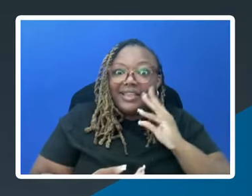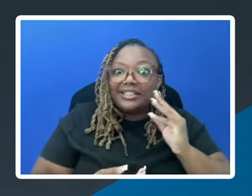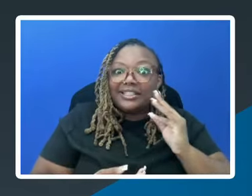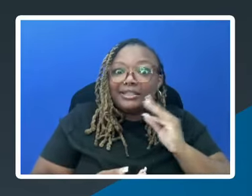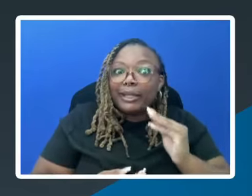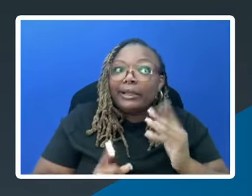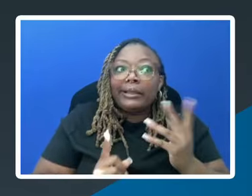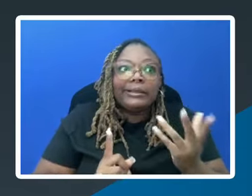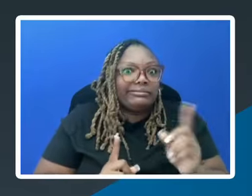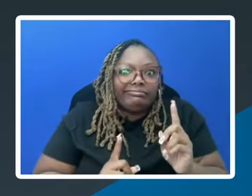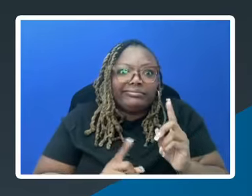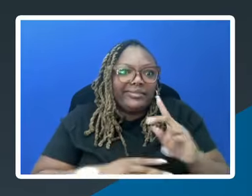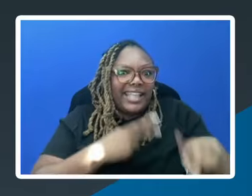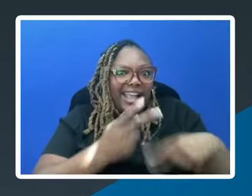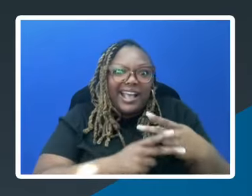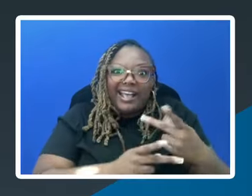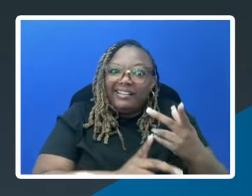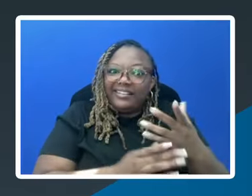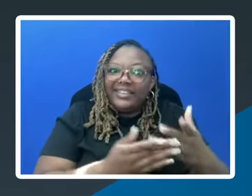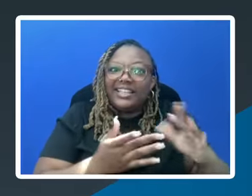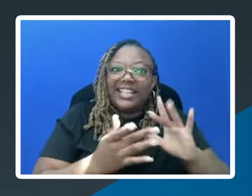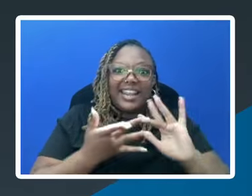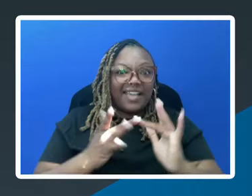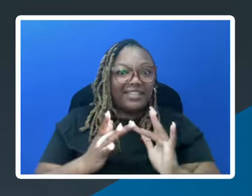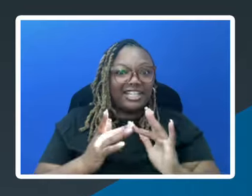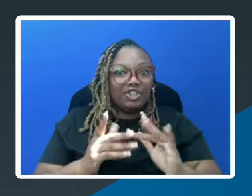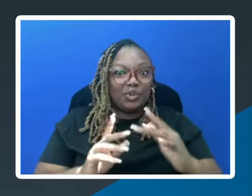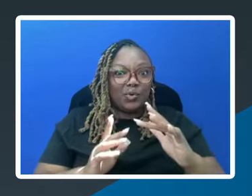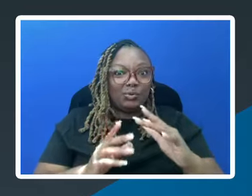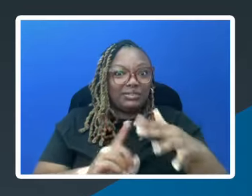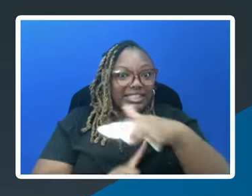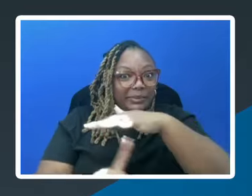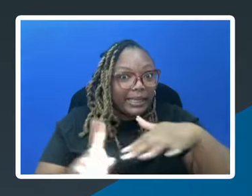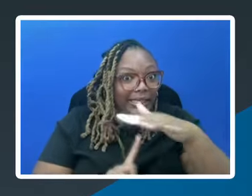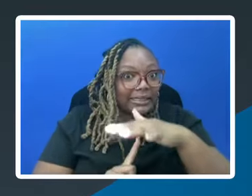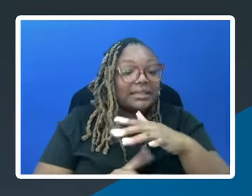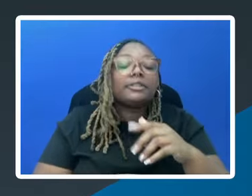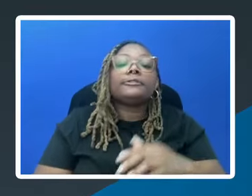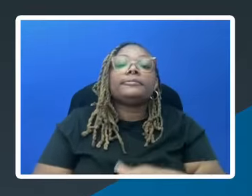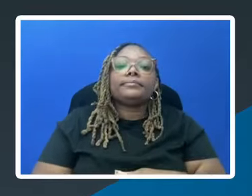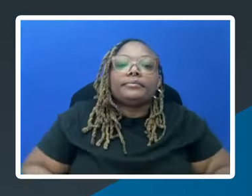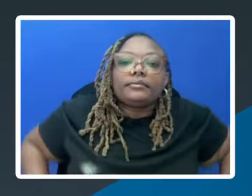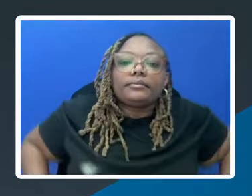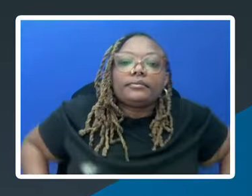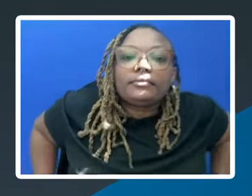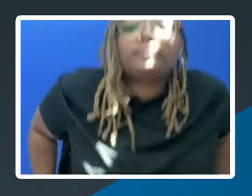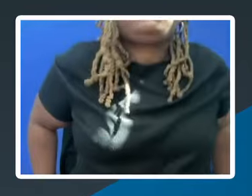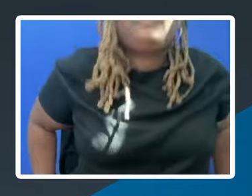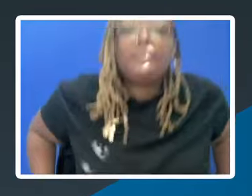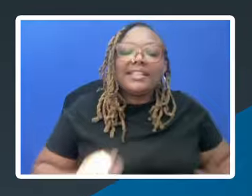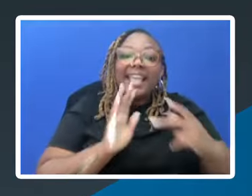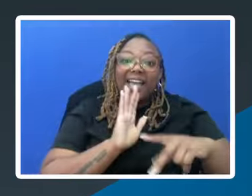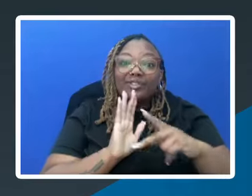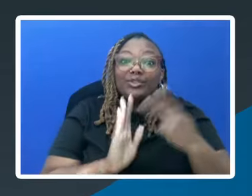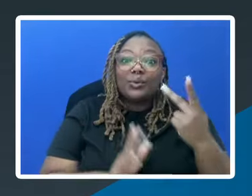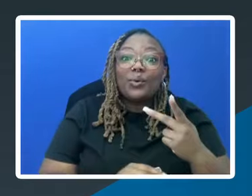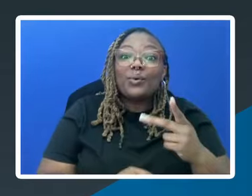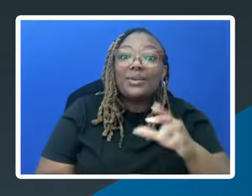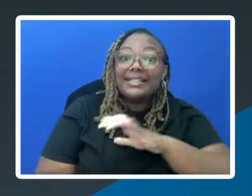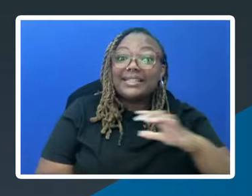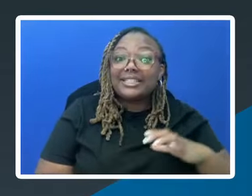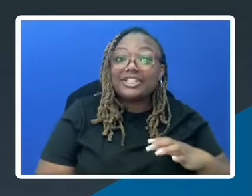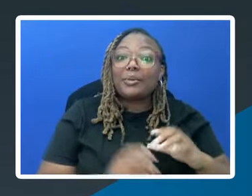this digital space, and they have dual citizenship between physical and digital worlds, and they move